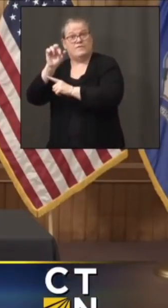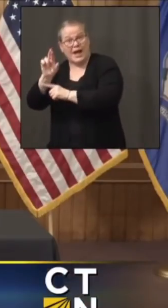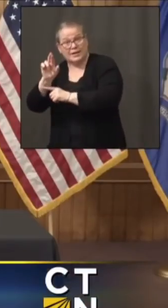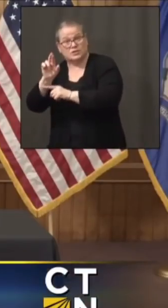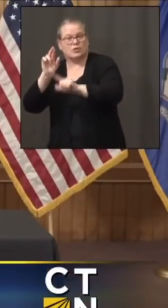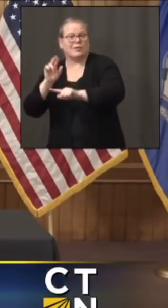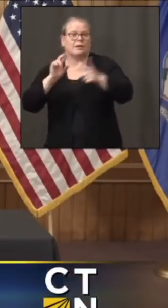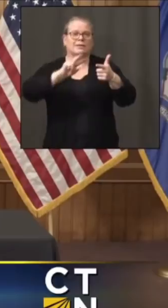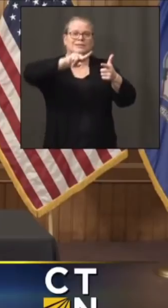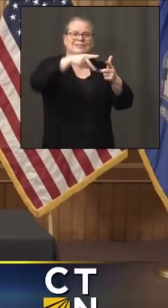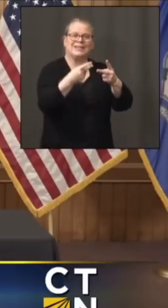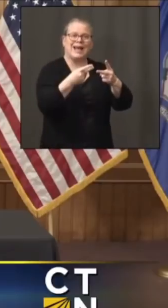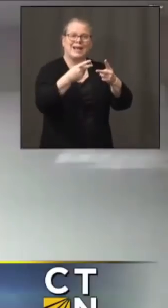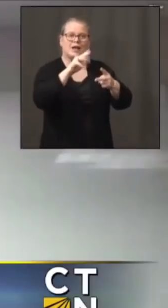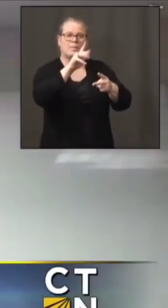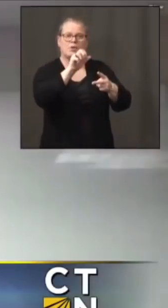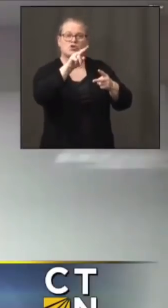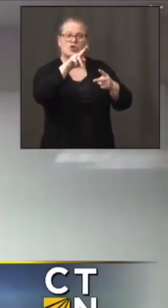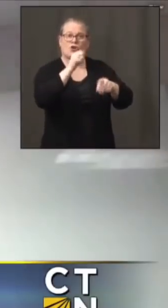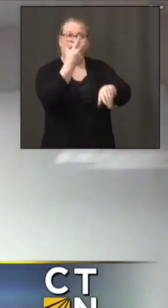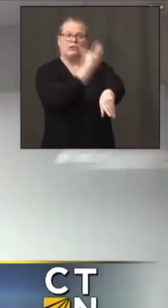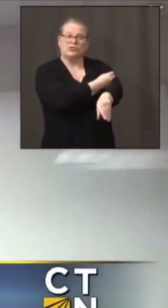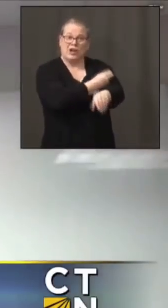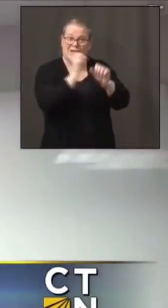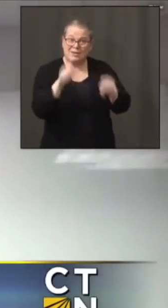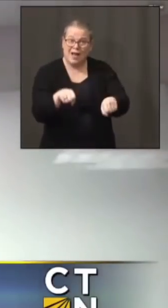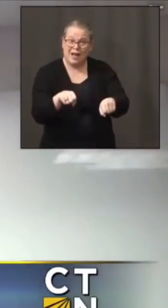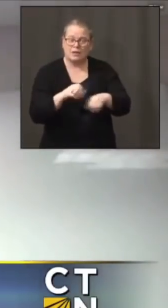or? No, same manufacturer.